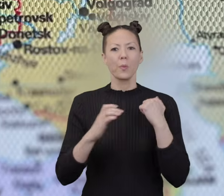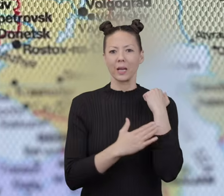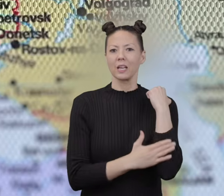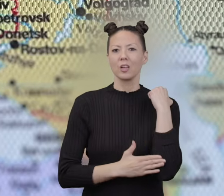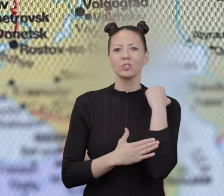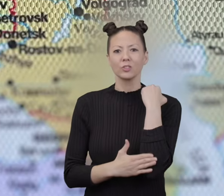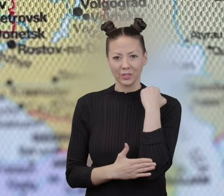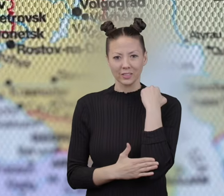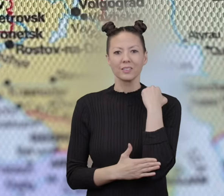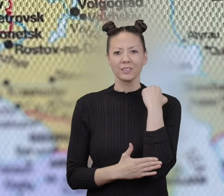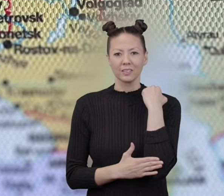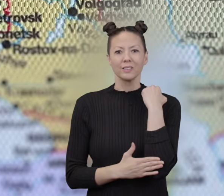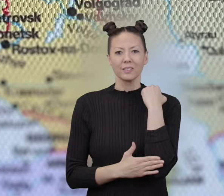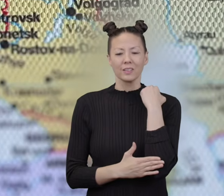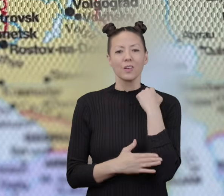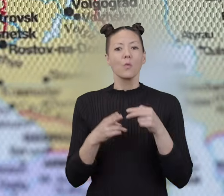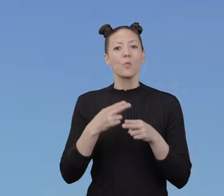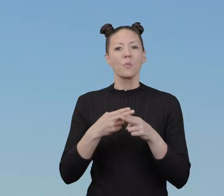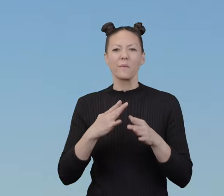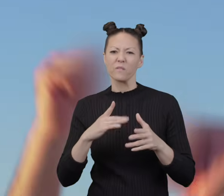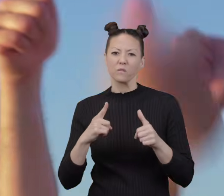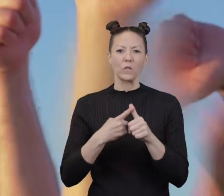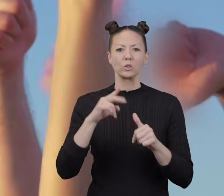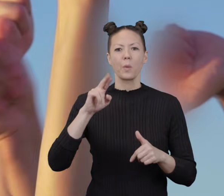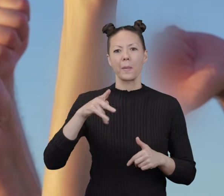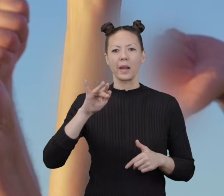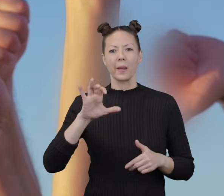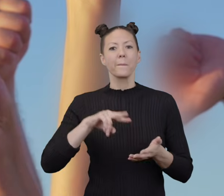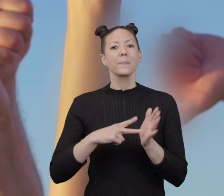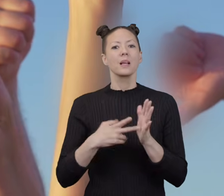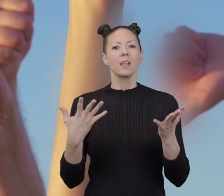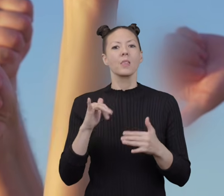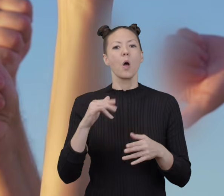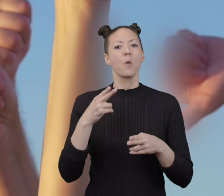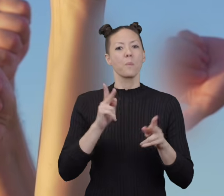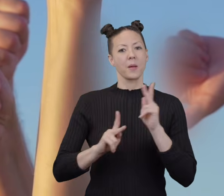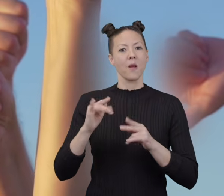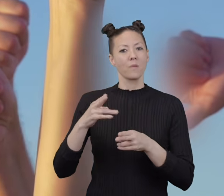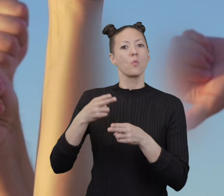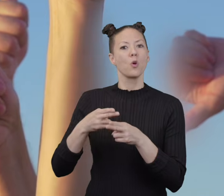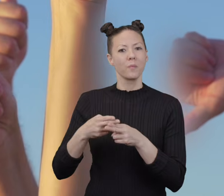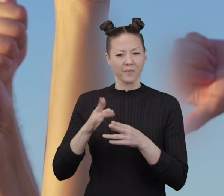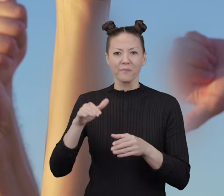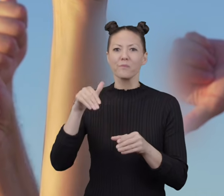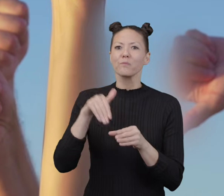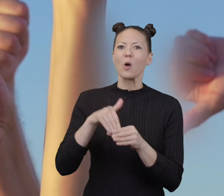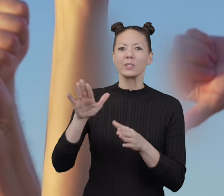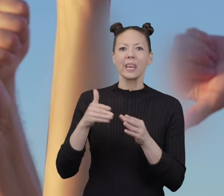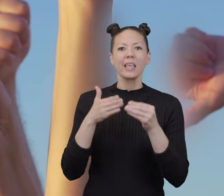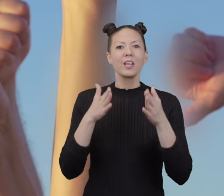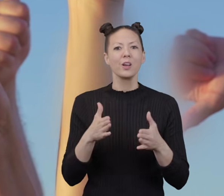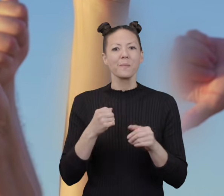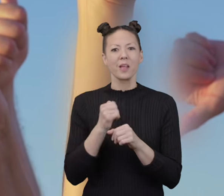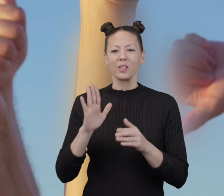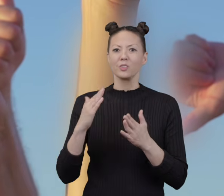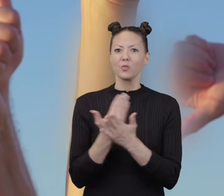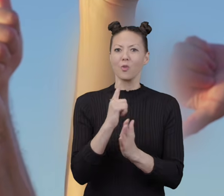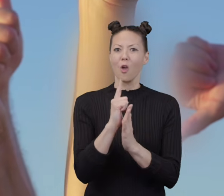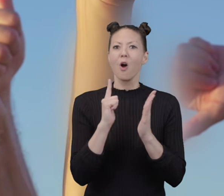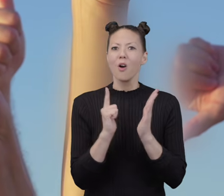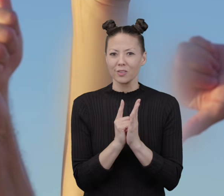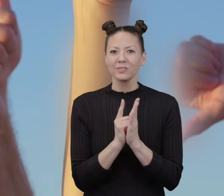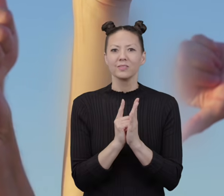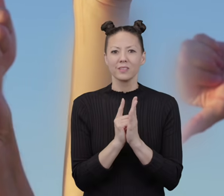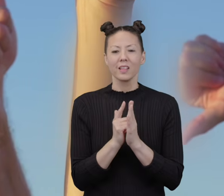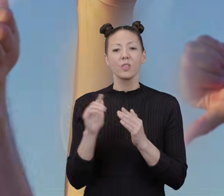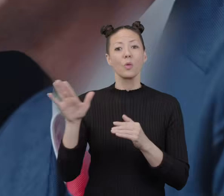many European countries. Rome was first a republic, which means that the people of Rome voted for leaders who made